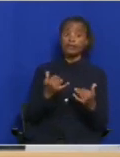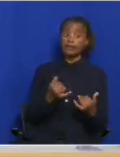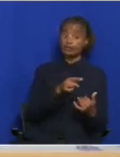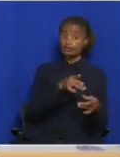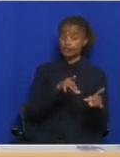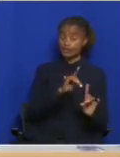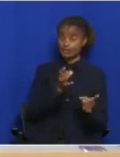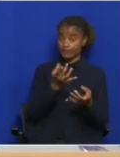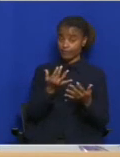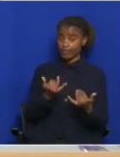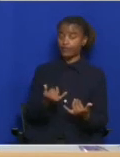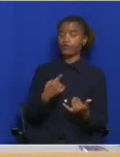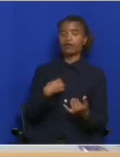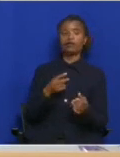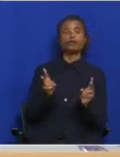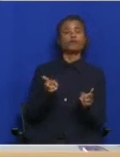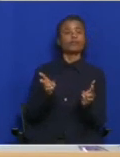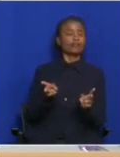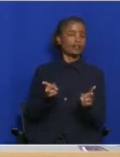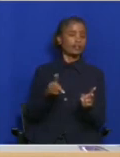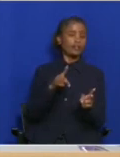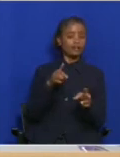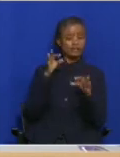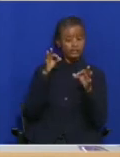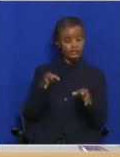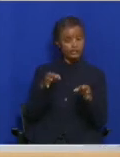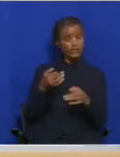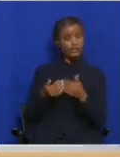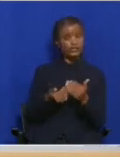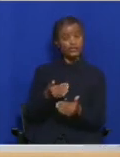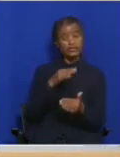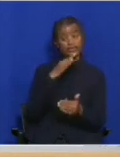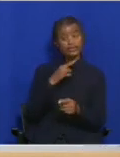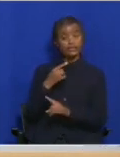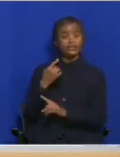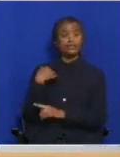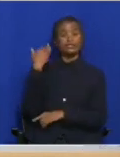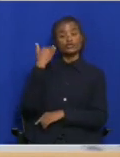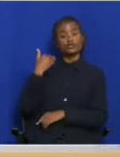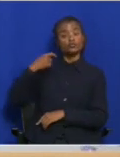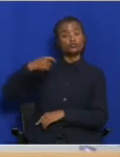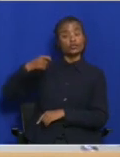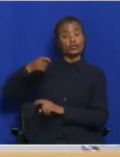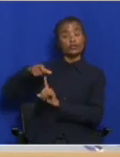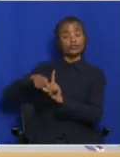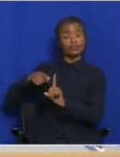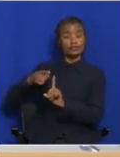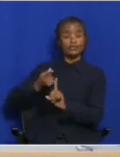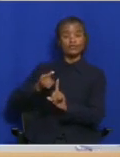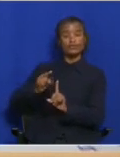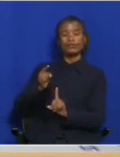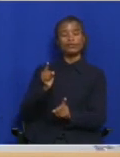I'm interested decision-making process that a judicial officer goes to in circumstances where you will weigh